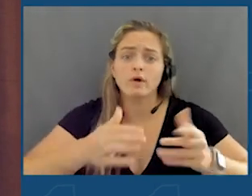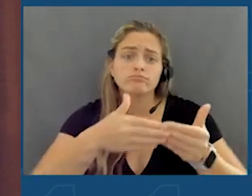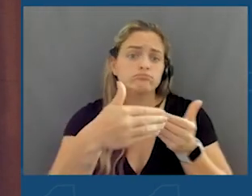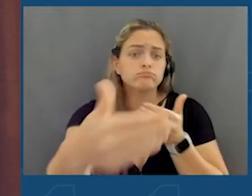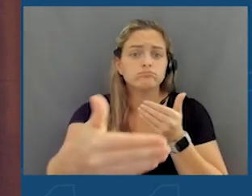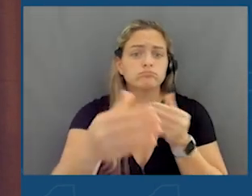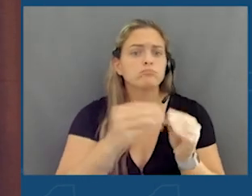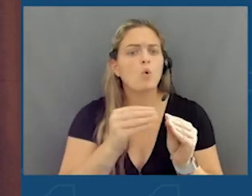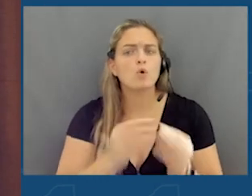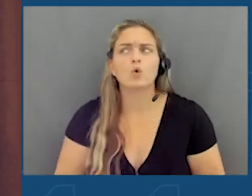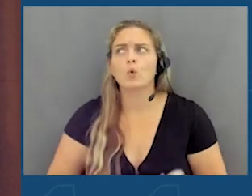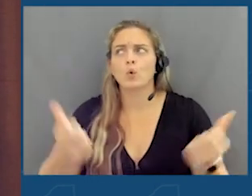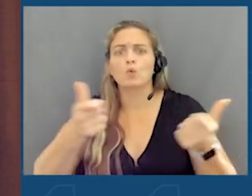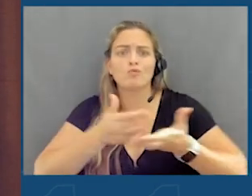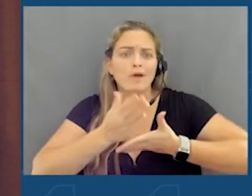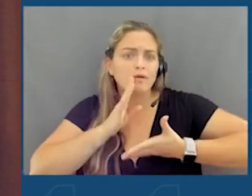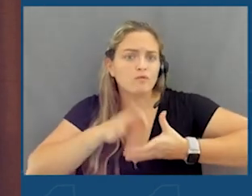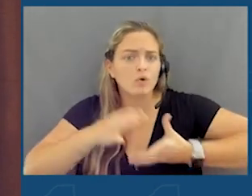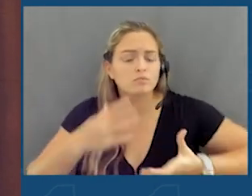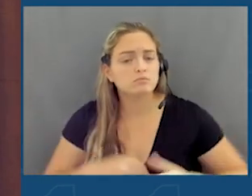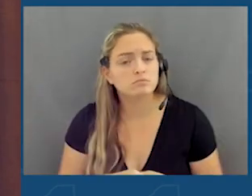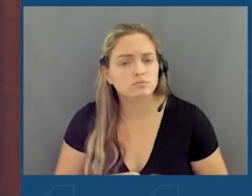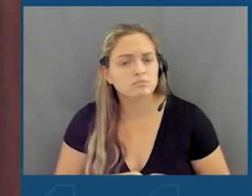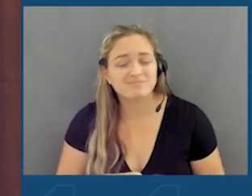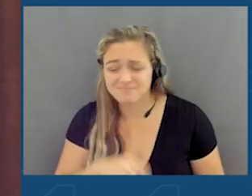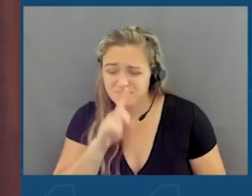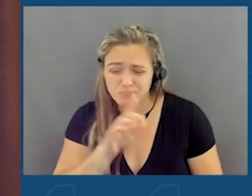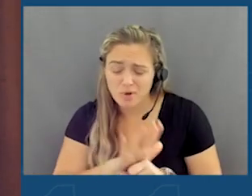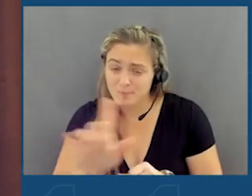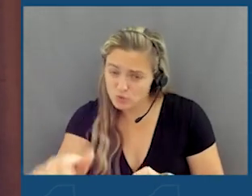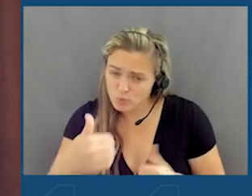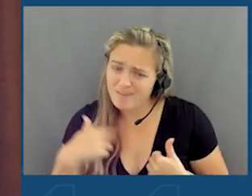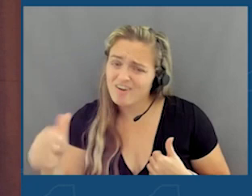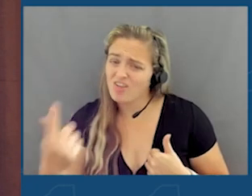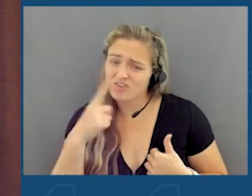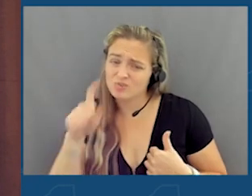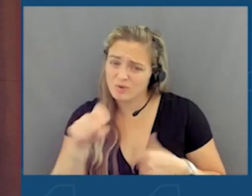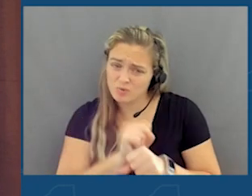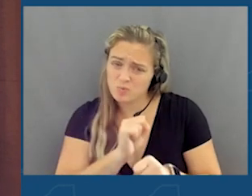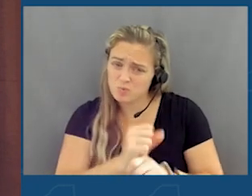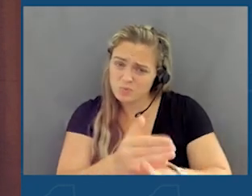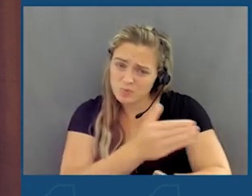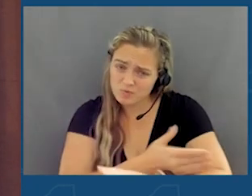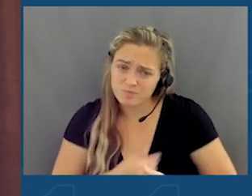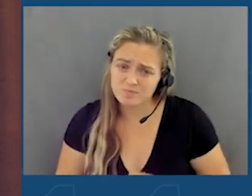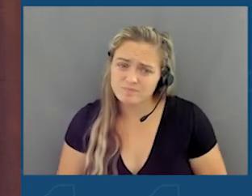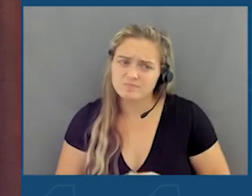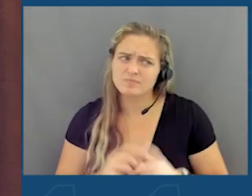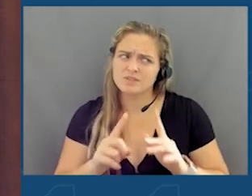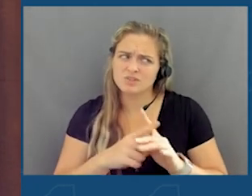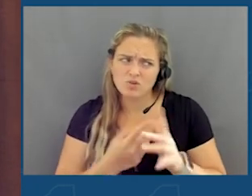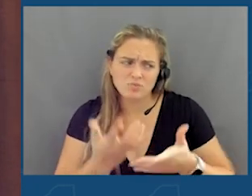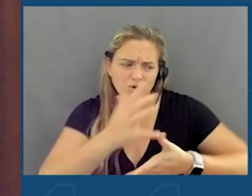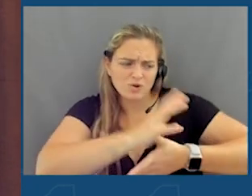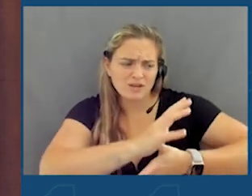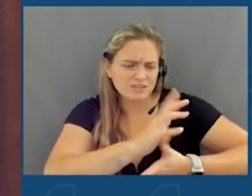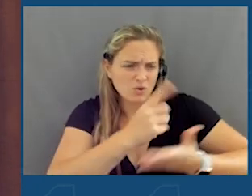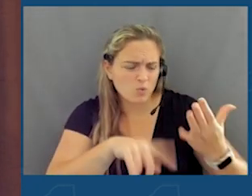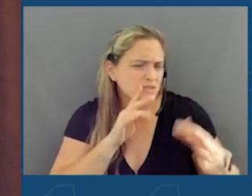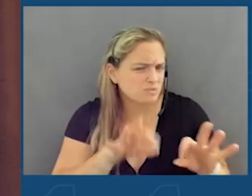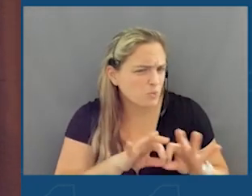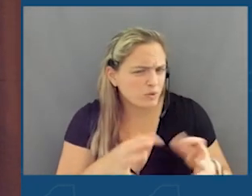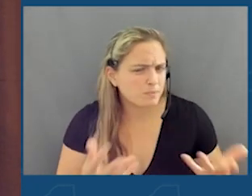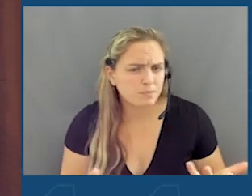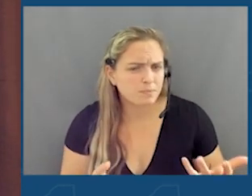more to take away voting rights. I assure you, you have other things to work on. And start prioritizing what matters. Start prioritizing